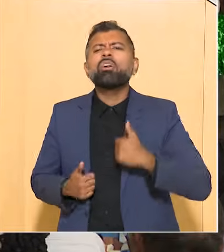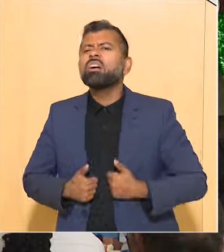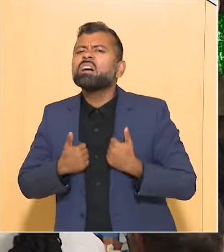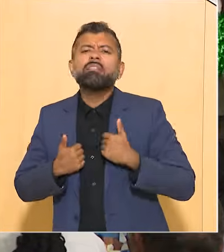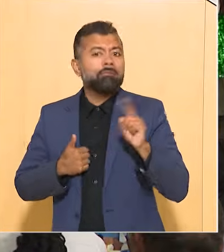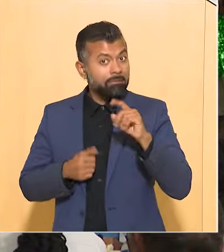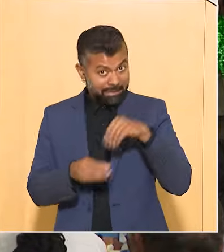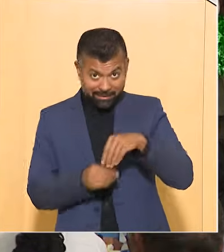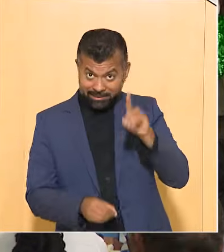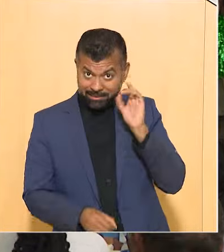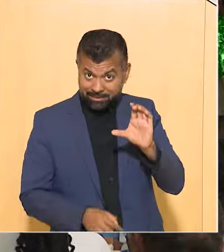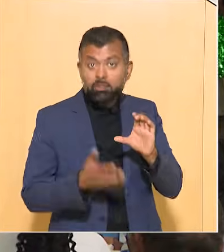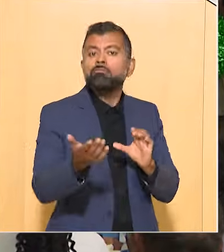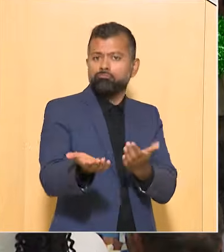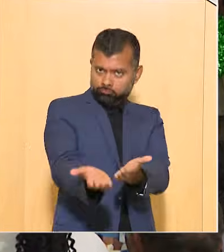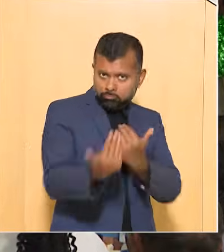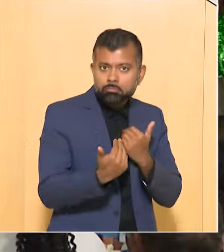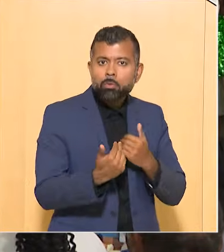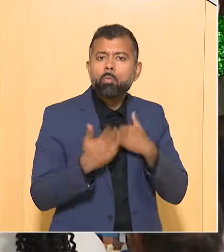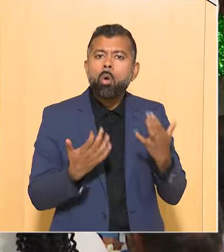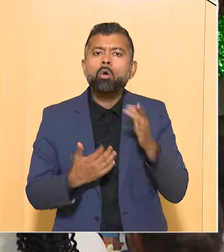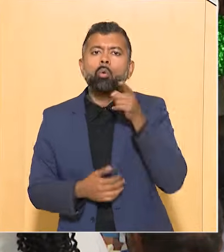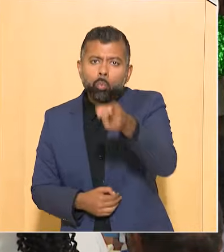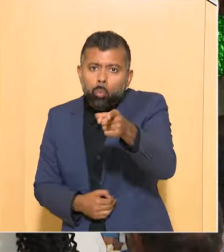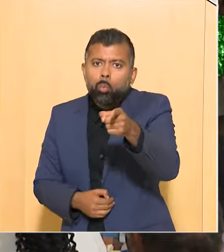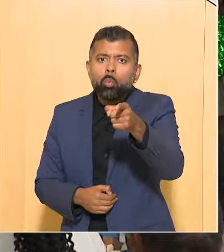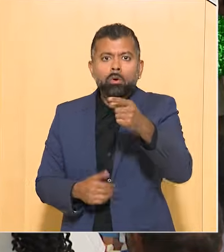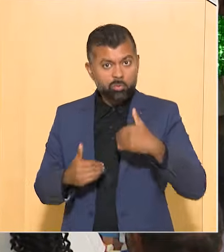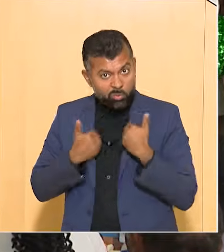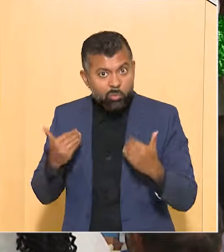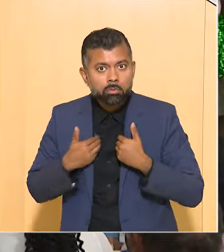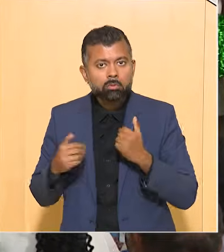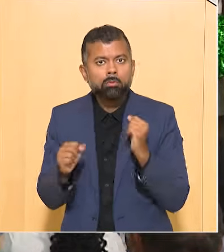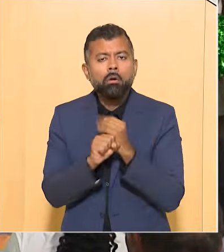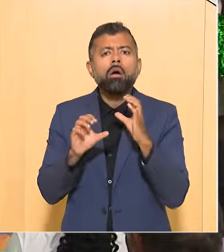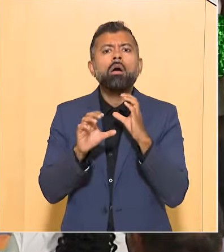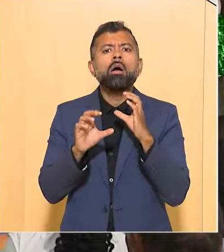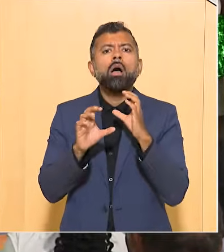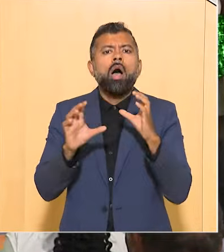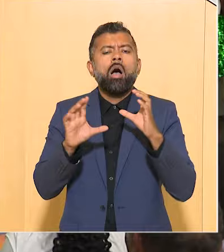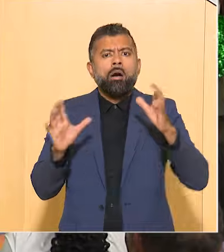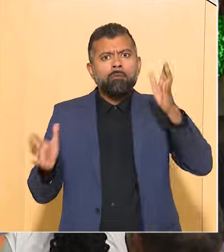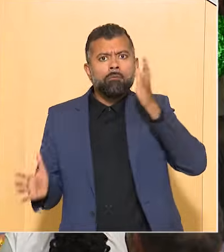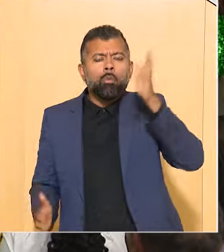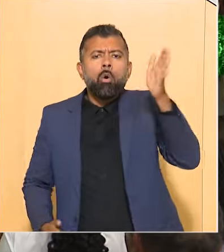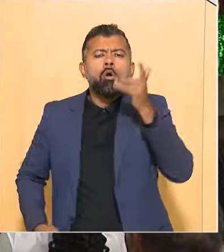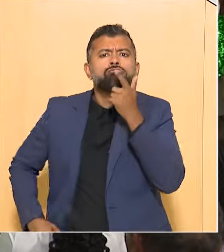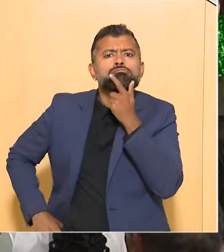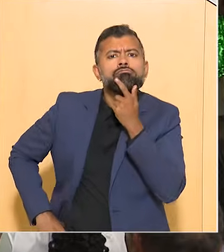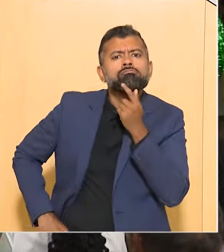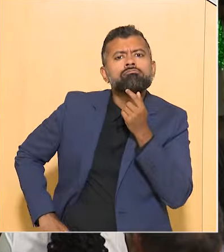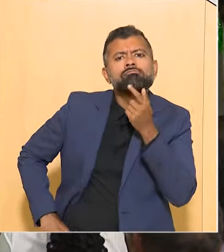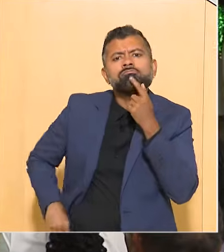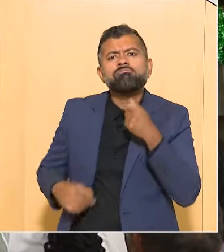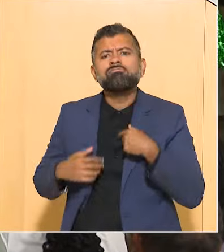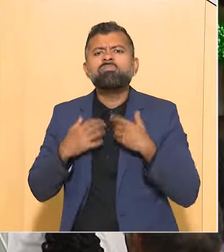not imagined. This is where you come to dream about how you're going to become a leader. And